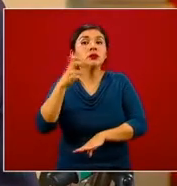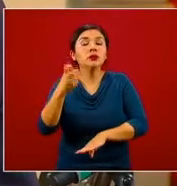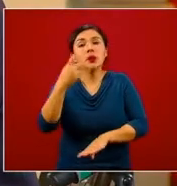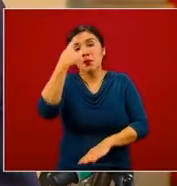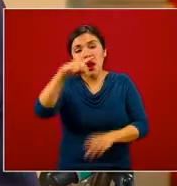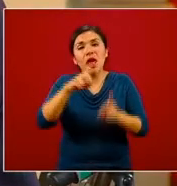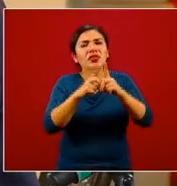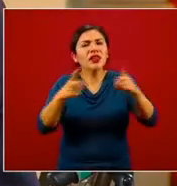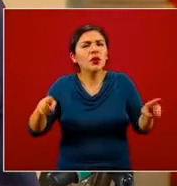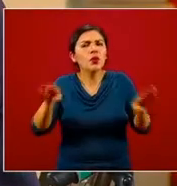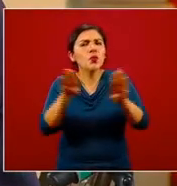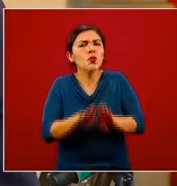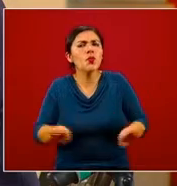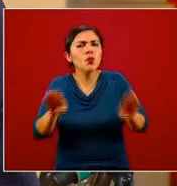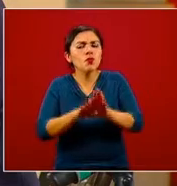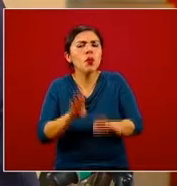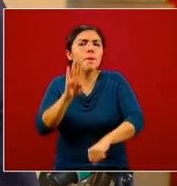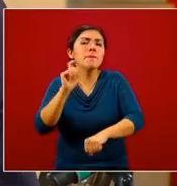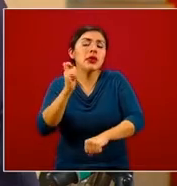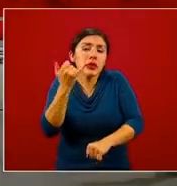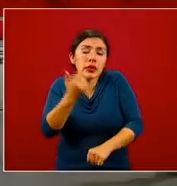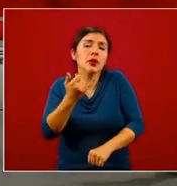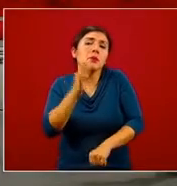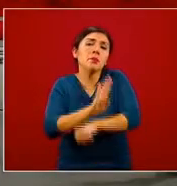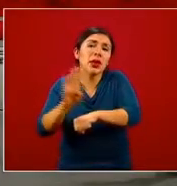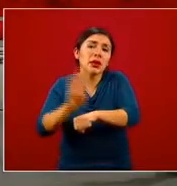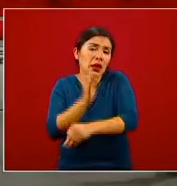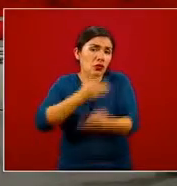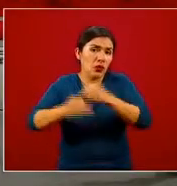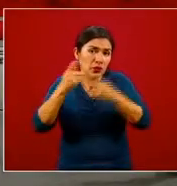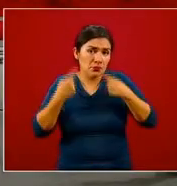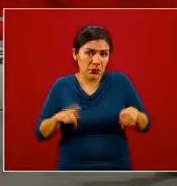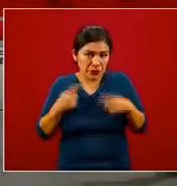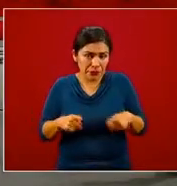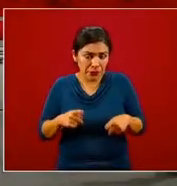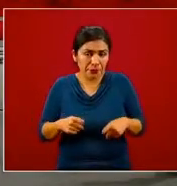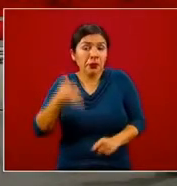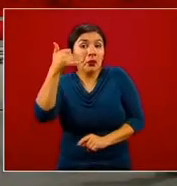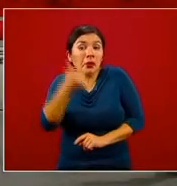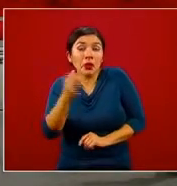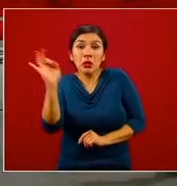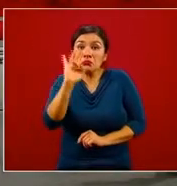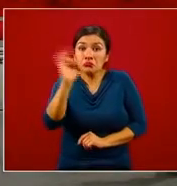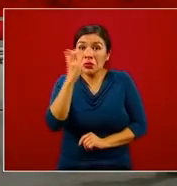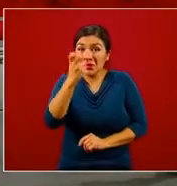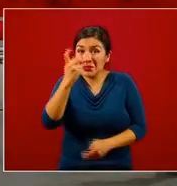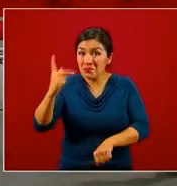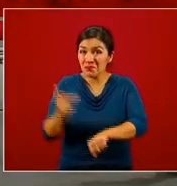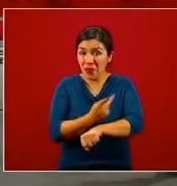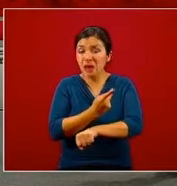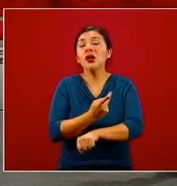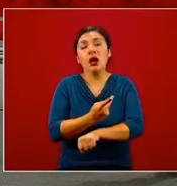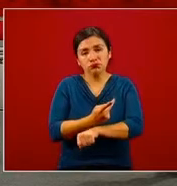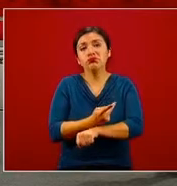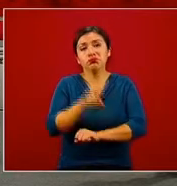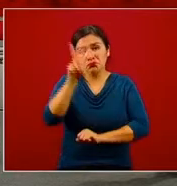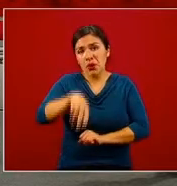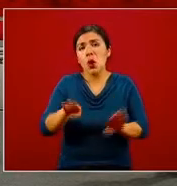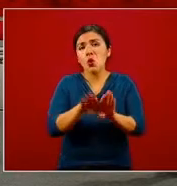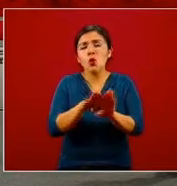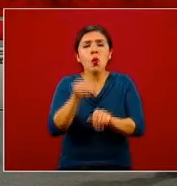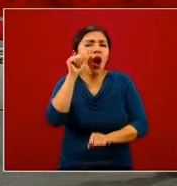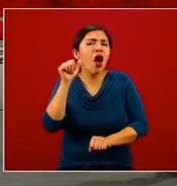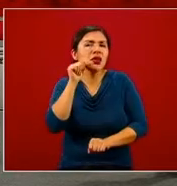That's not the intention. It's to supervise strategic projects that are extremely relevant to the